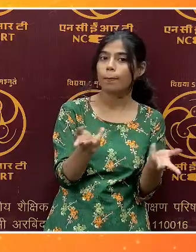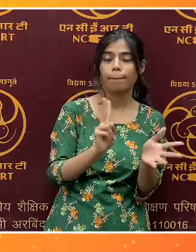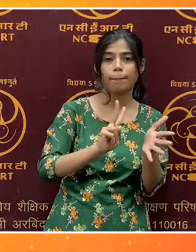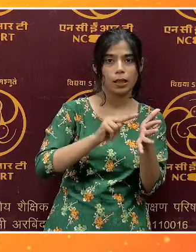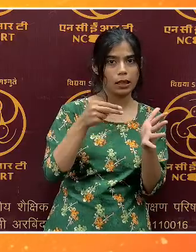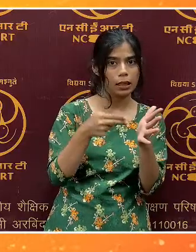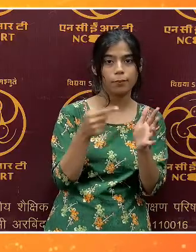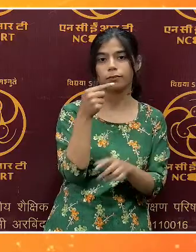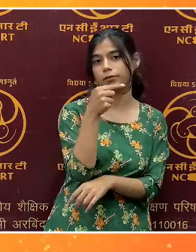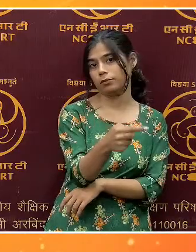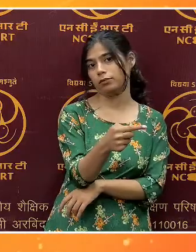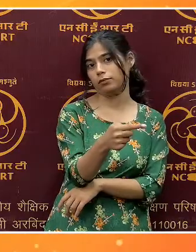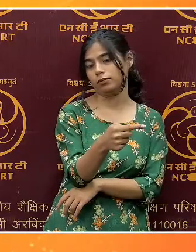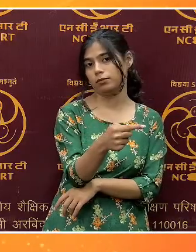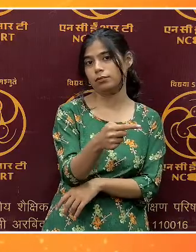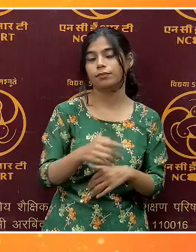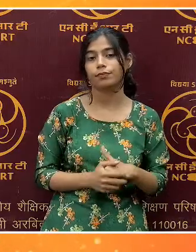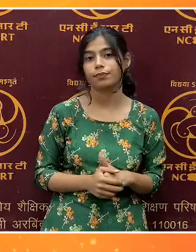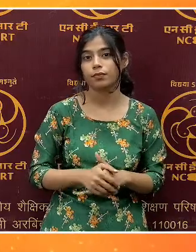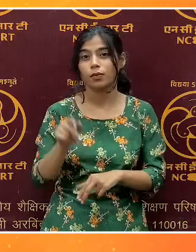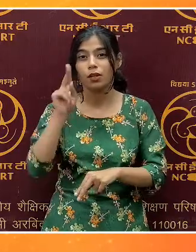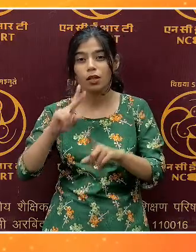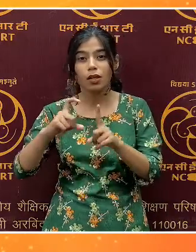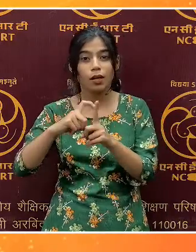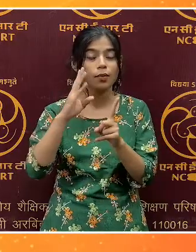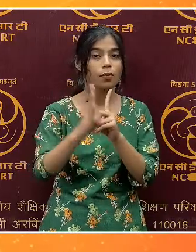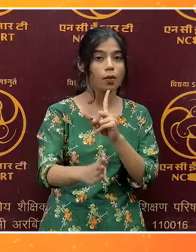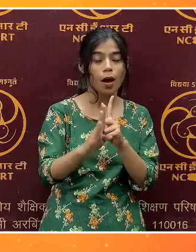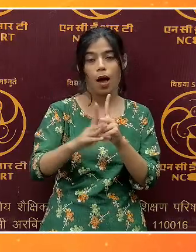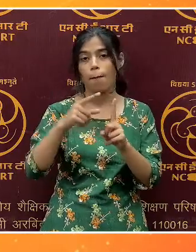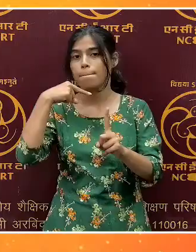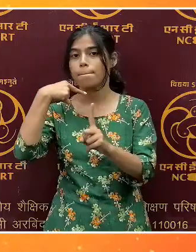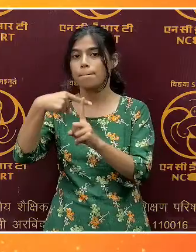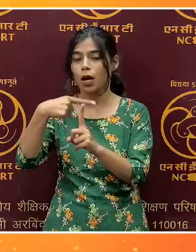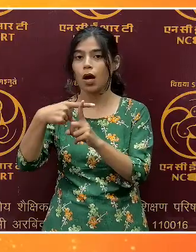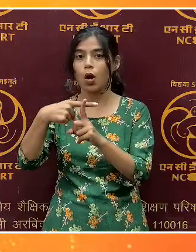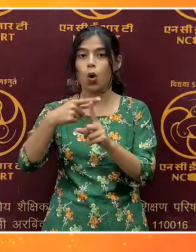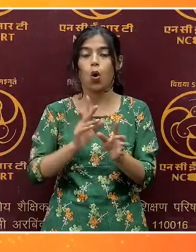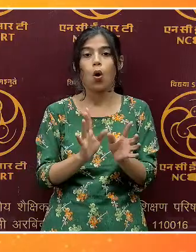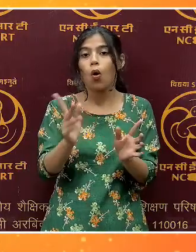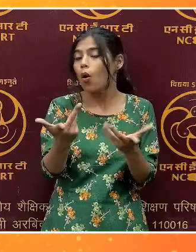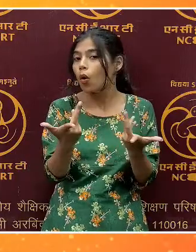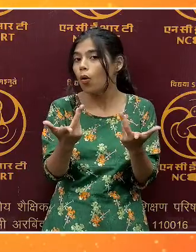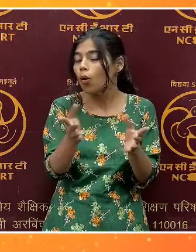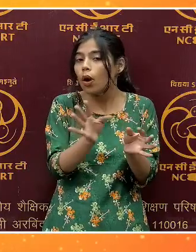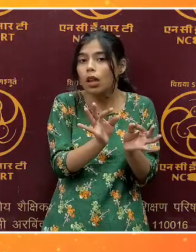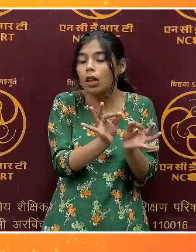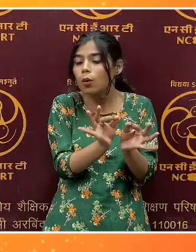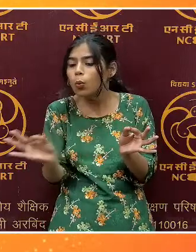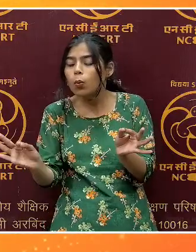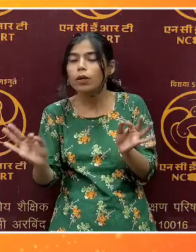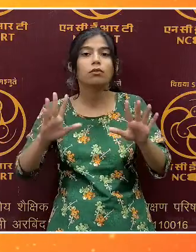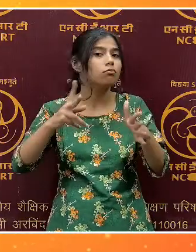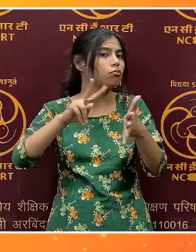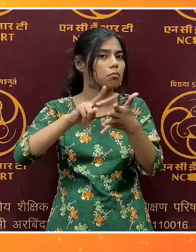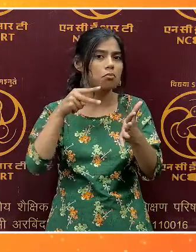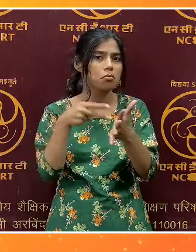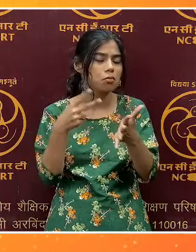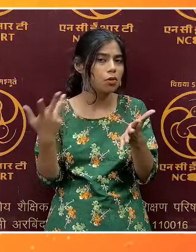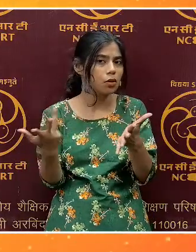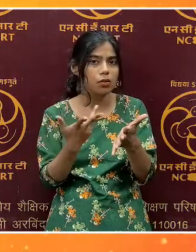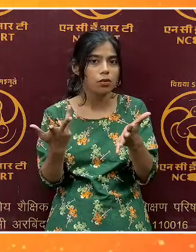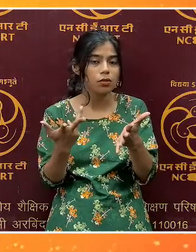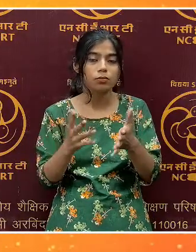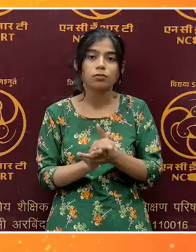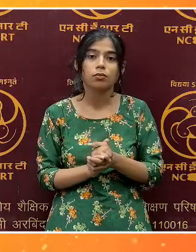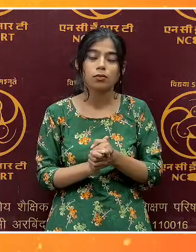And above O distances can be taken as positive vertically above O, and vertically below we can take the